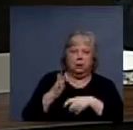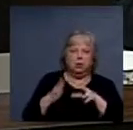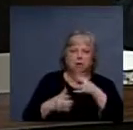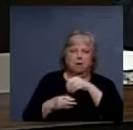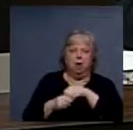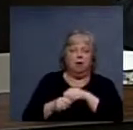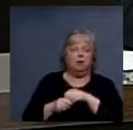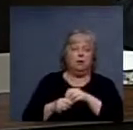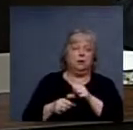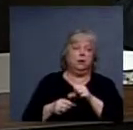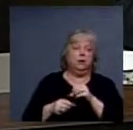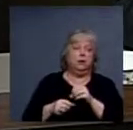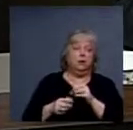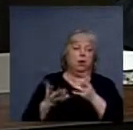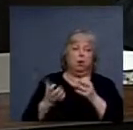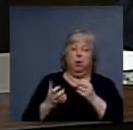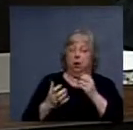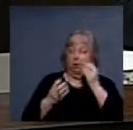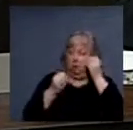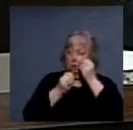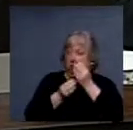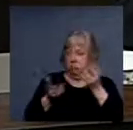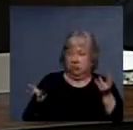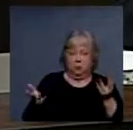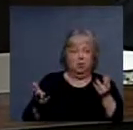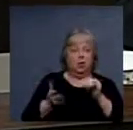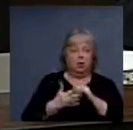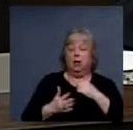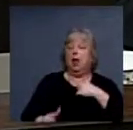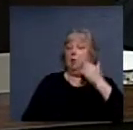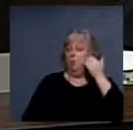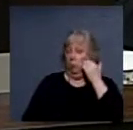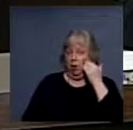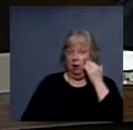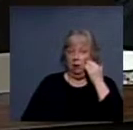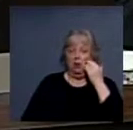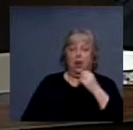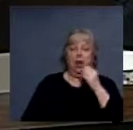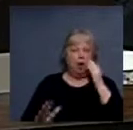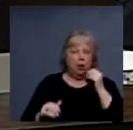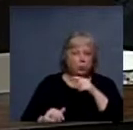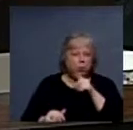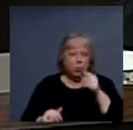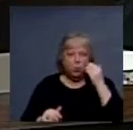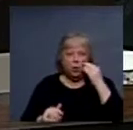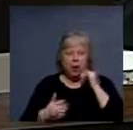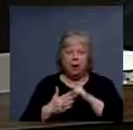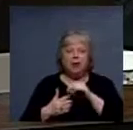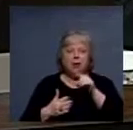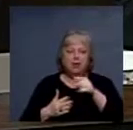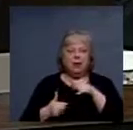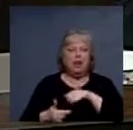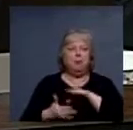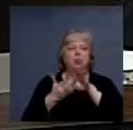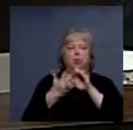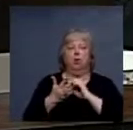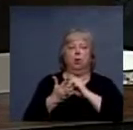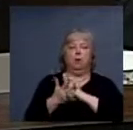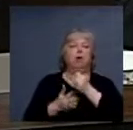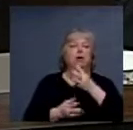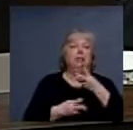I just wanted to let the board know that I'm aware that, and I hope that you're aware that this did come before the board several months